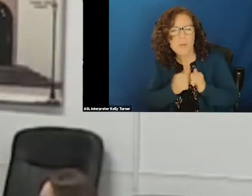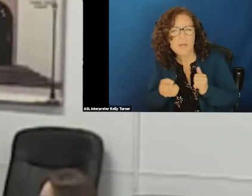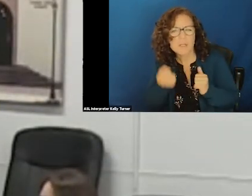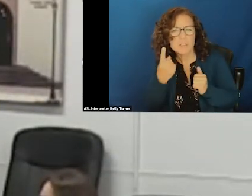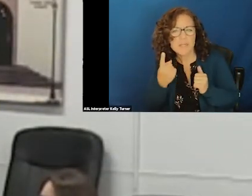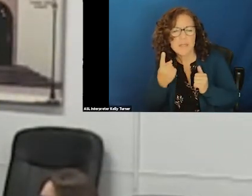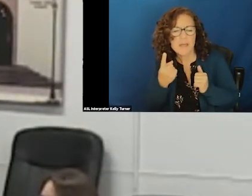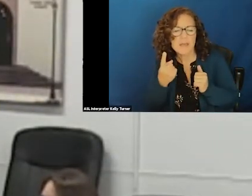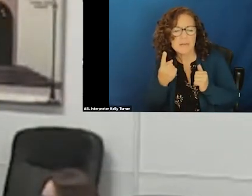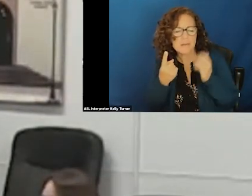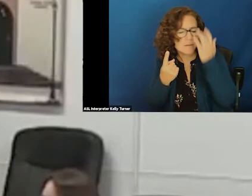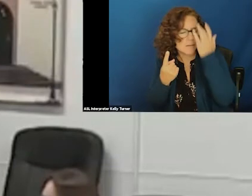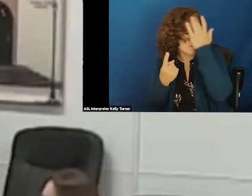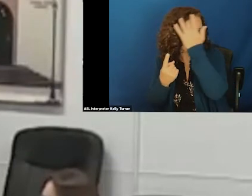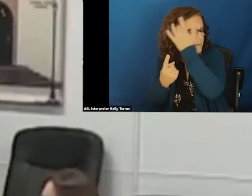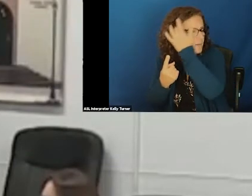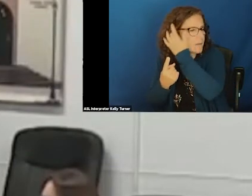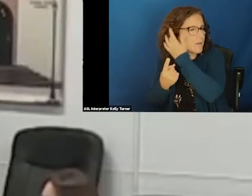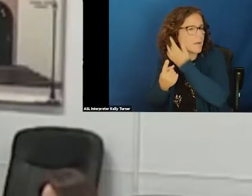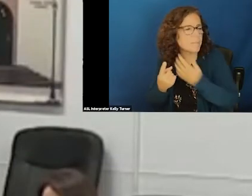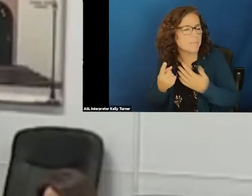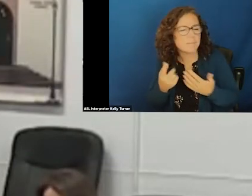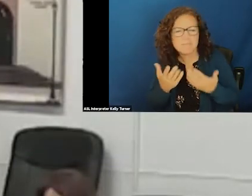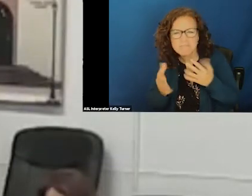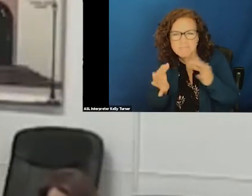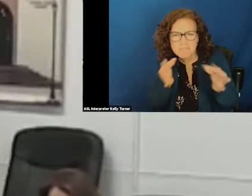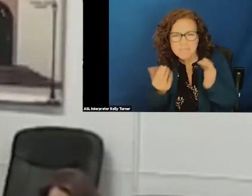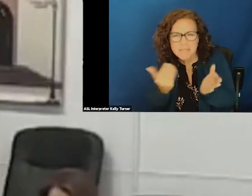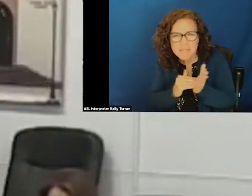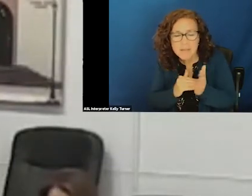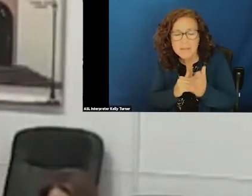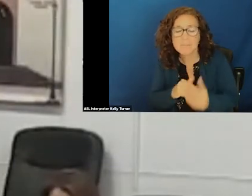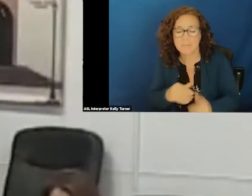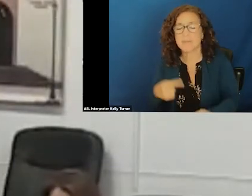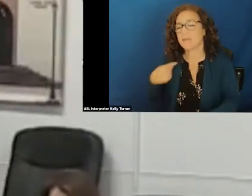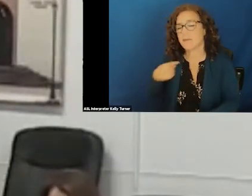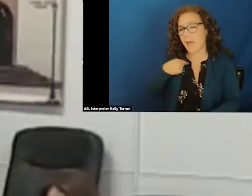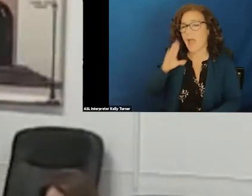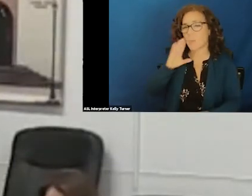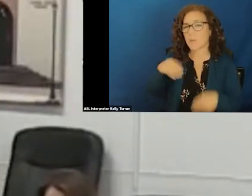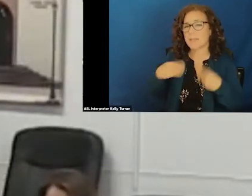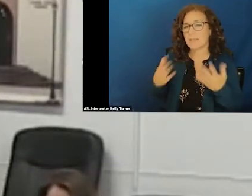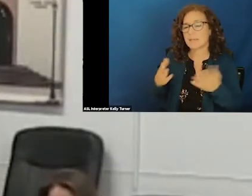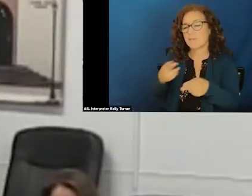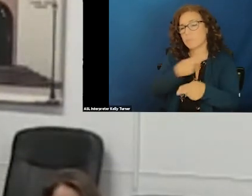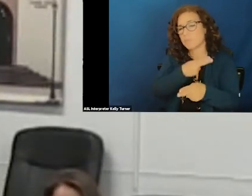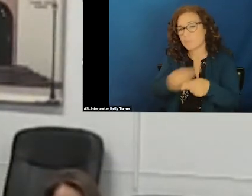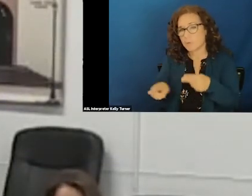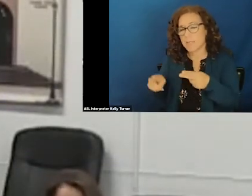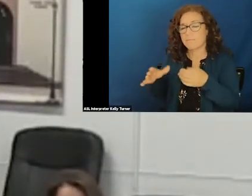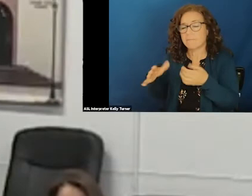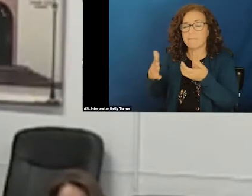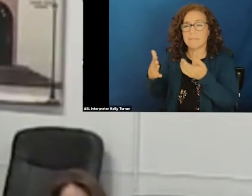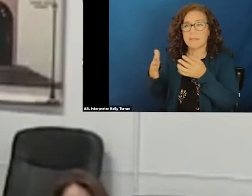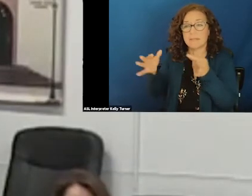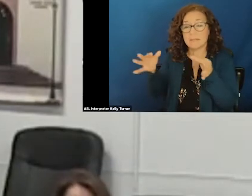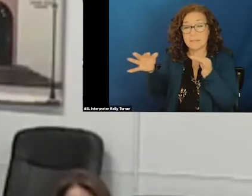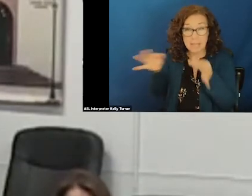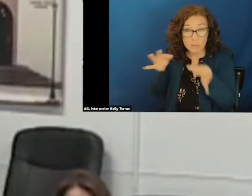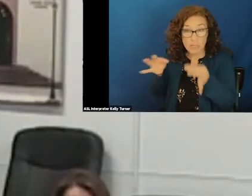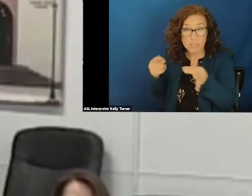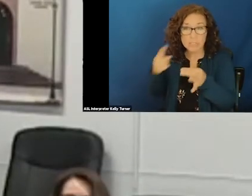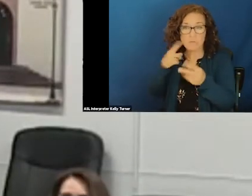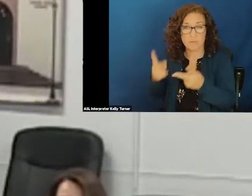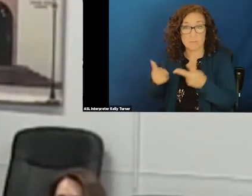just a brief introduction to the context of this position, and I'll turn it to you for questions. So I won't have a presentation